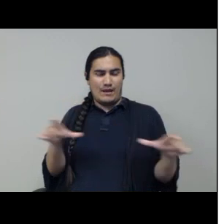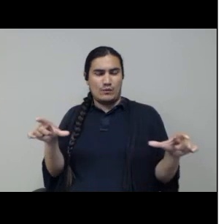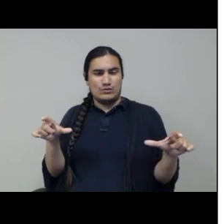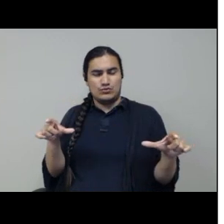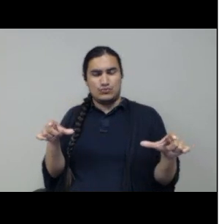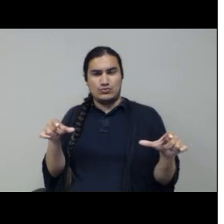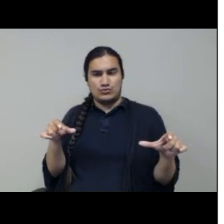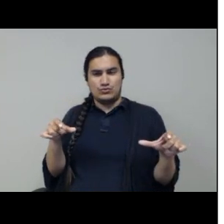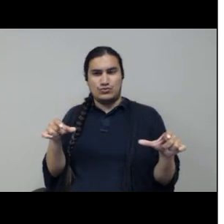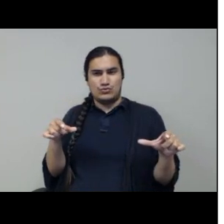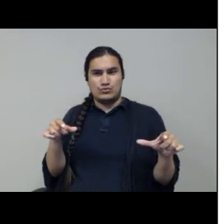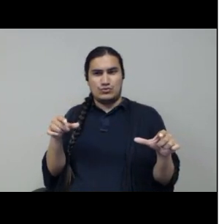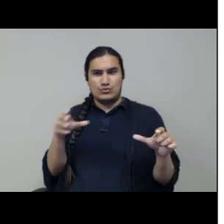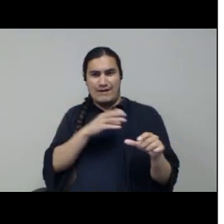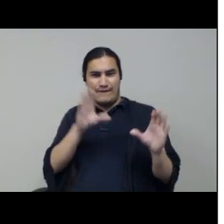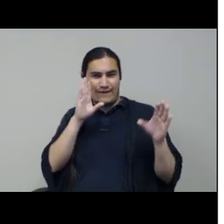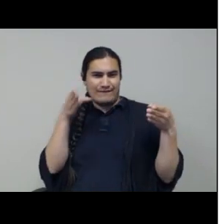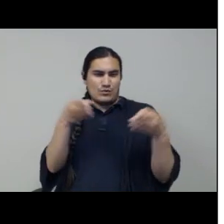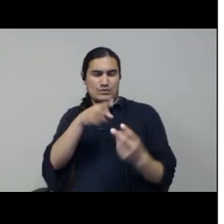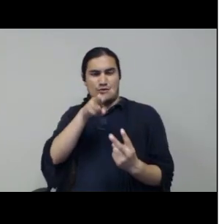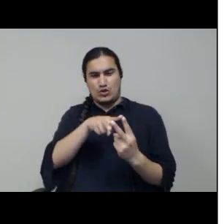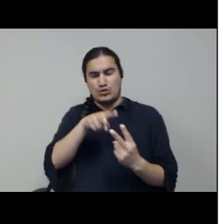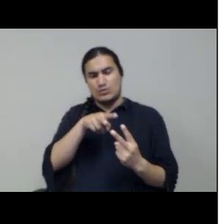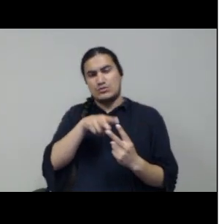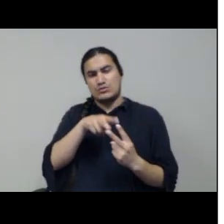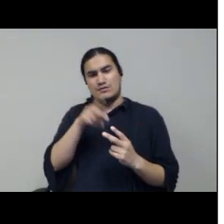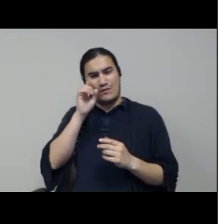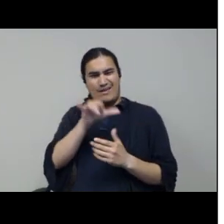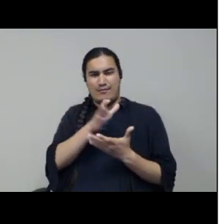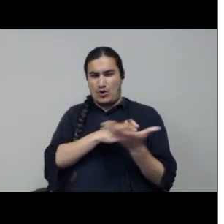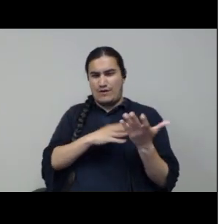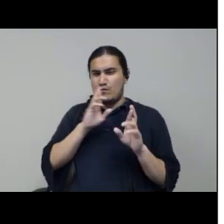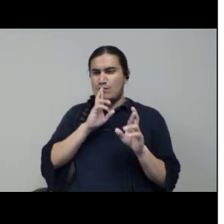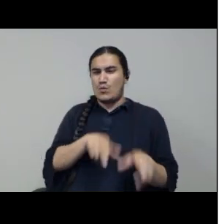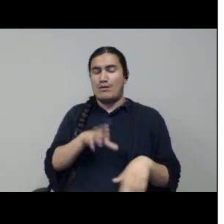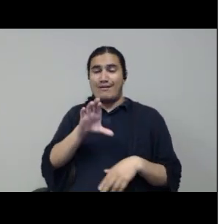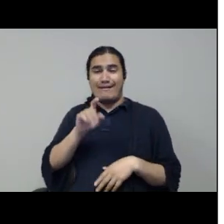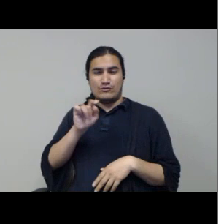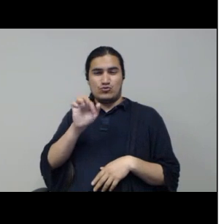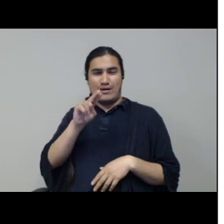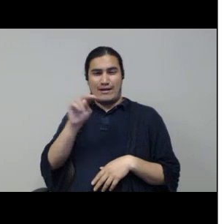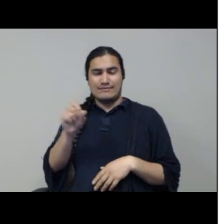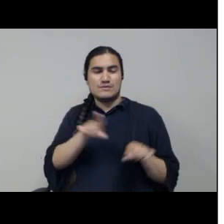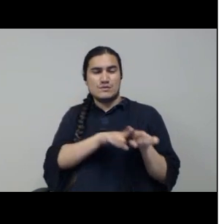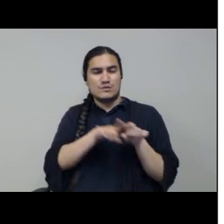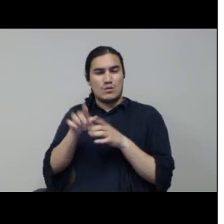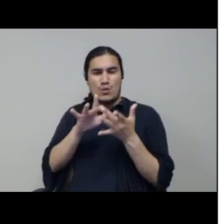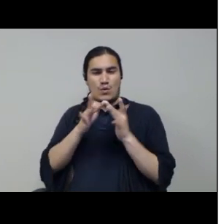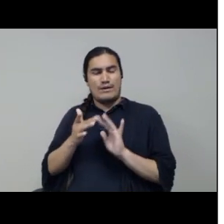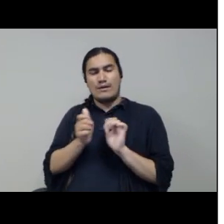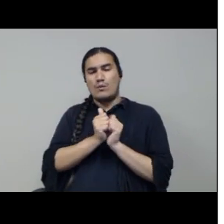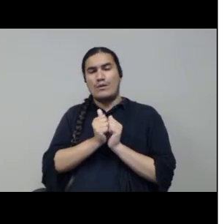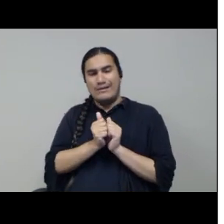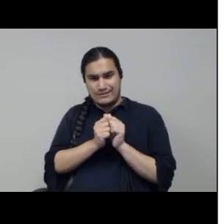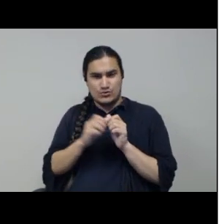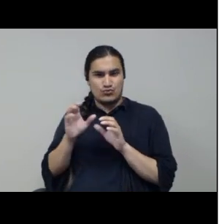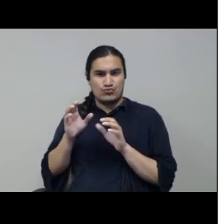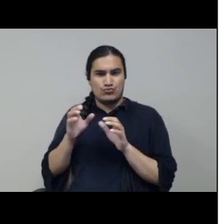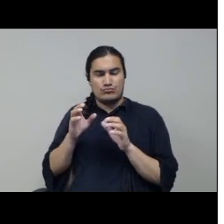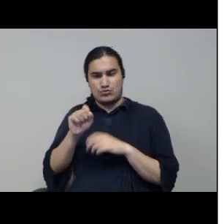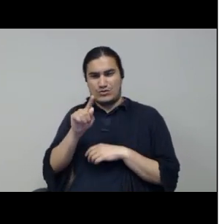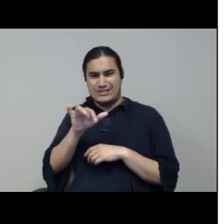the focused partnership section of the report. And Caltrans is also coordinating with the Strategic Growth Council and the